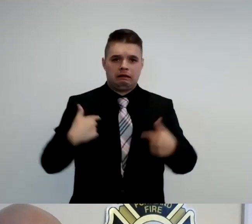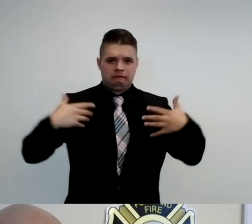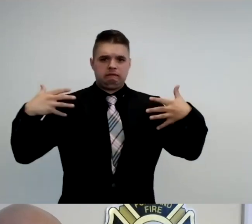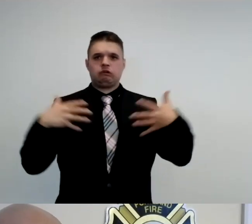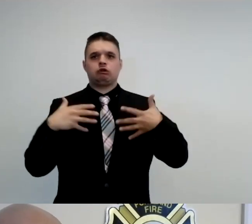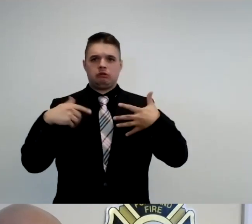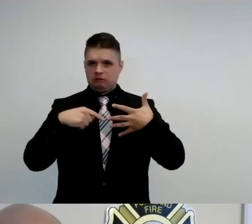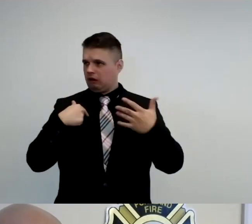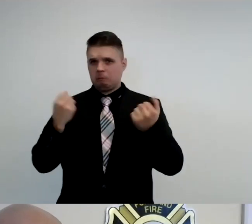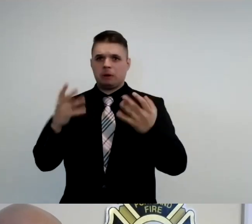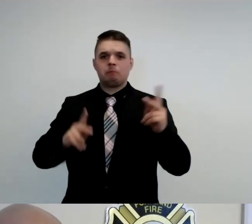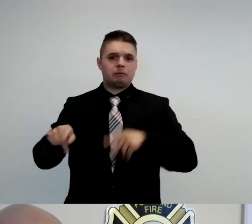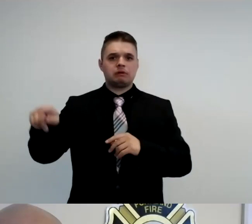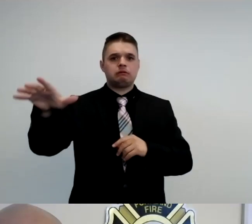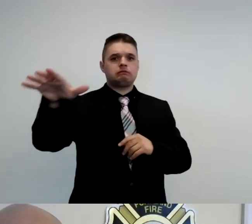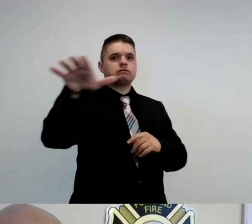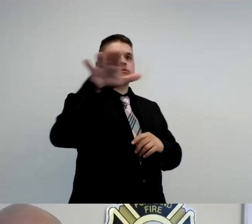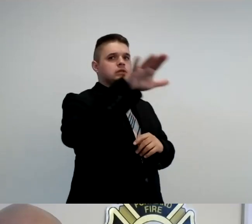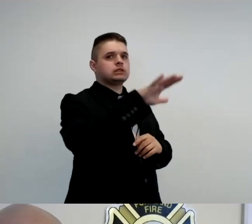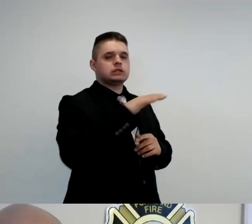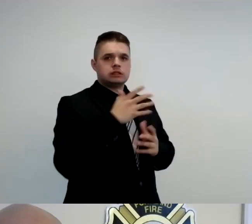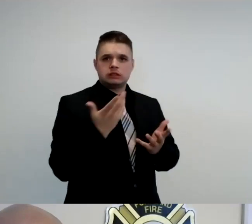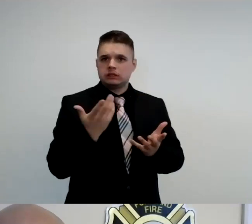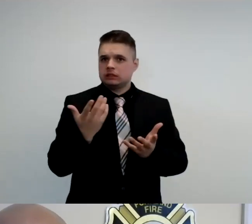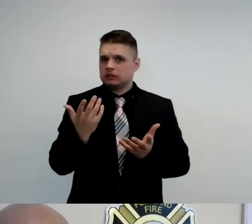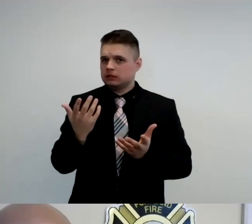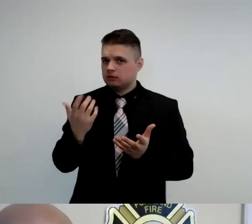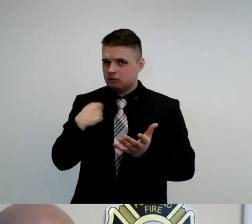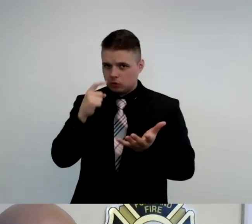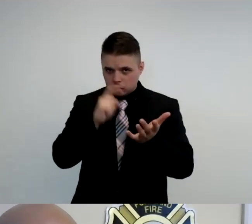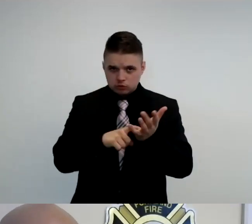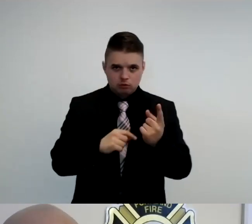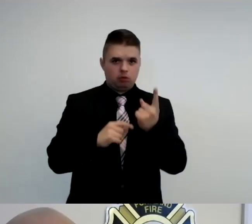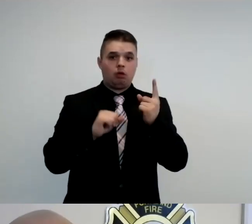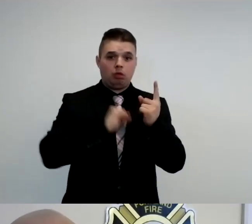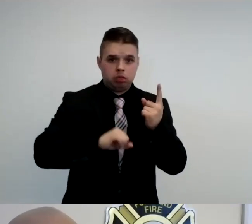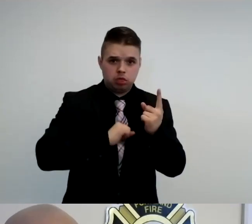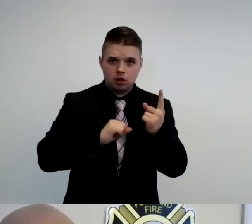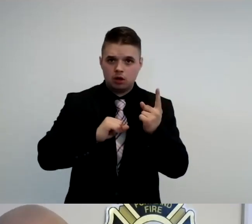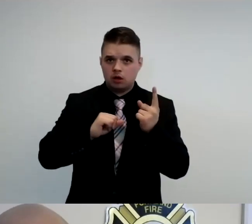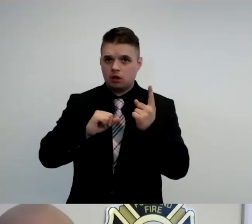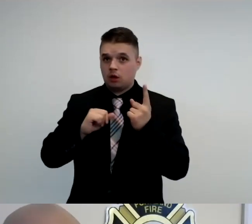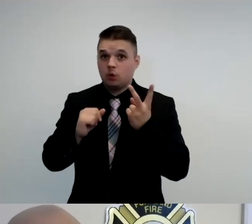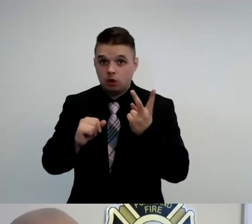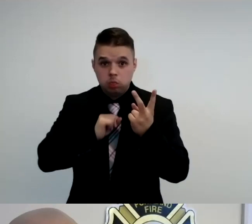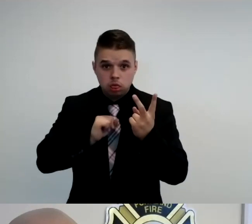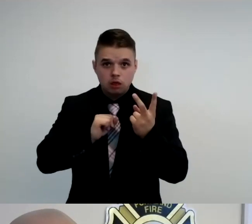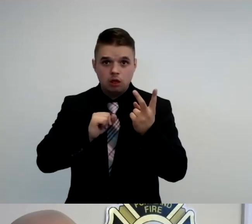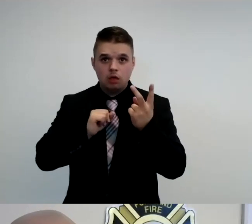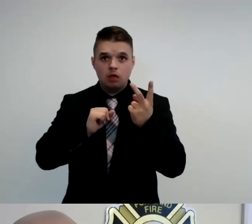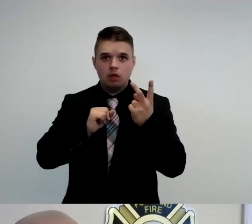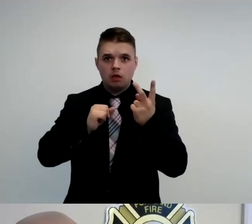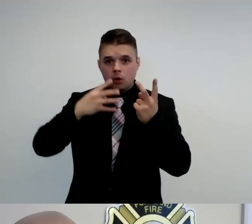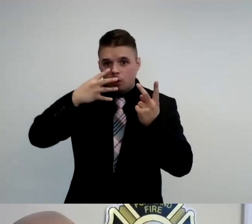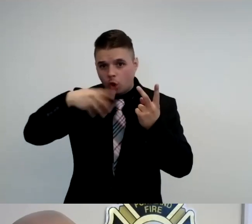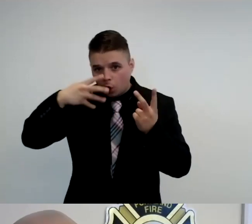many people, right, that might have one symptom or 2 of 5. And I feel like a lot of people are walking